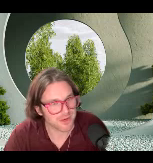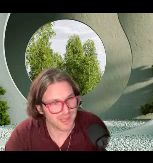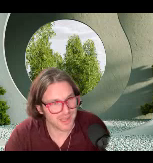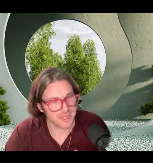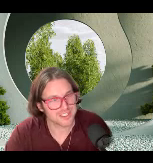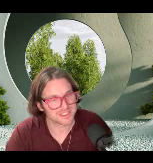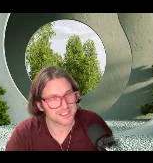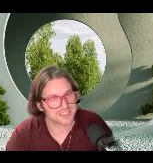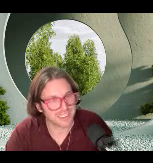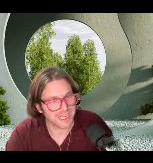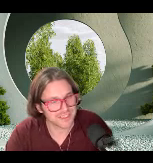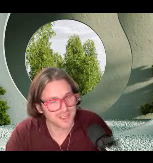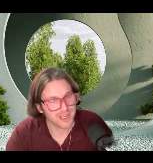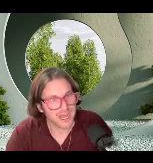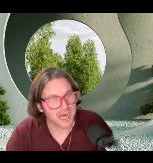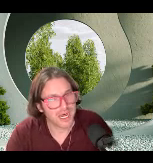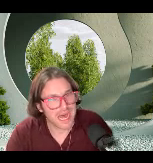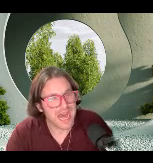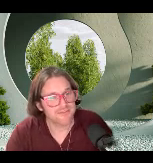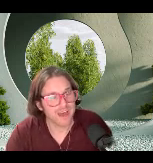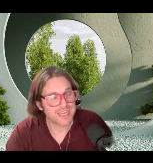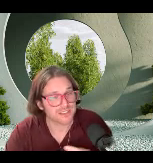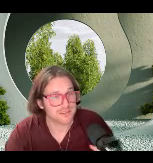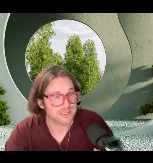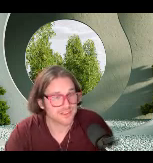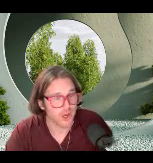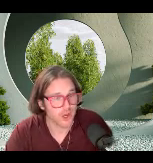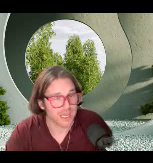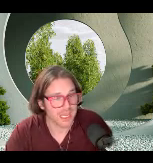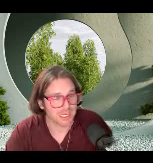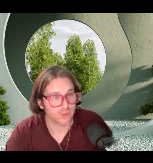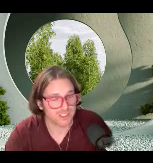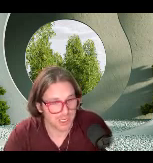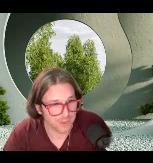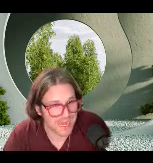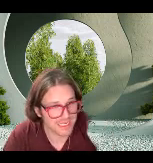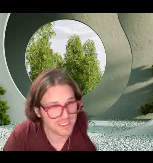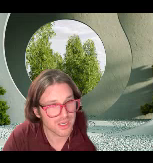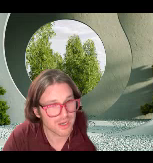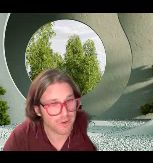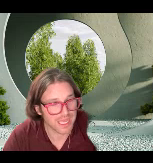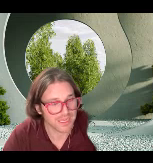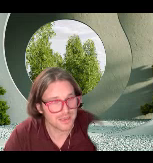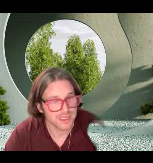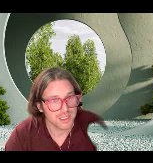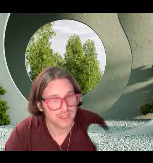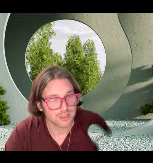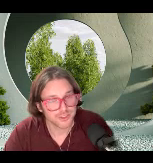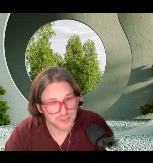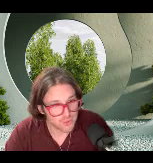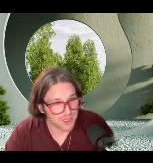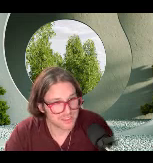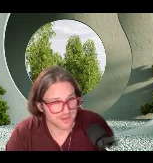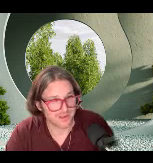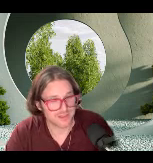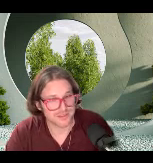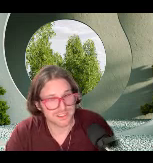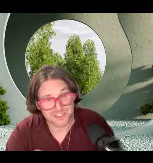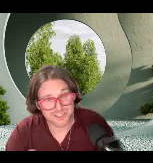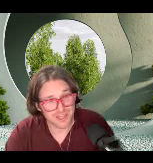respect across languages and dialects. I find it to be so enriching when I get to go out and